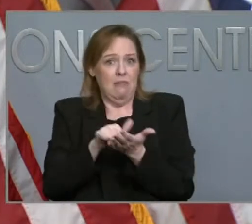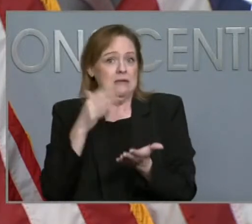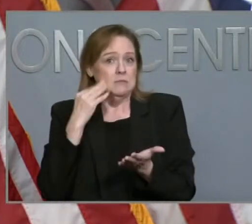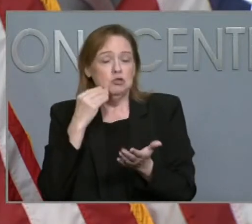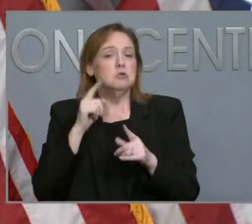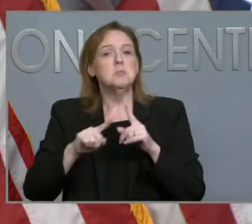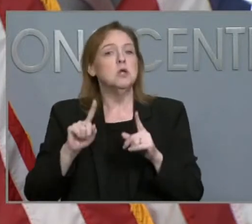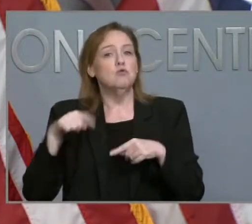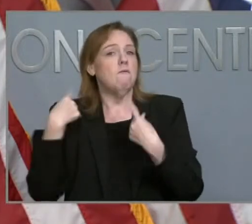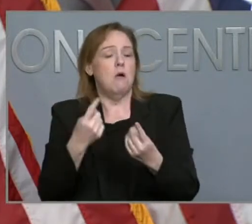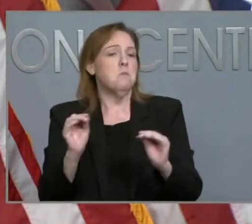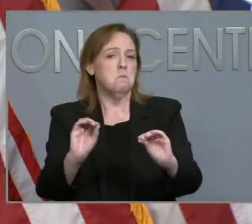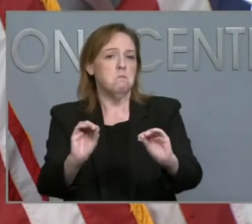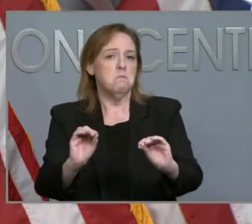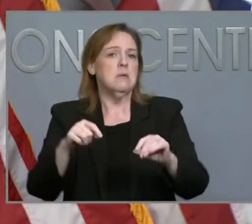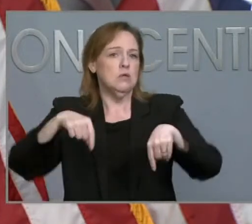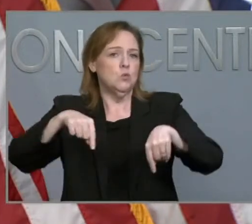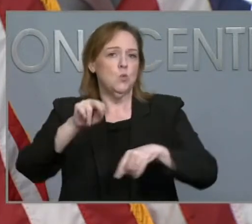directly targeted.